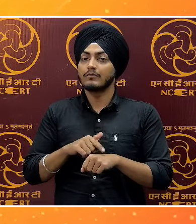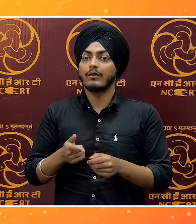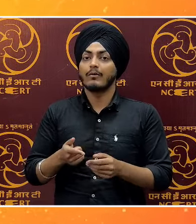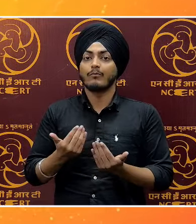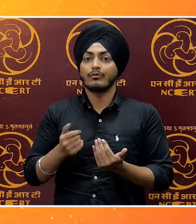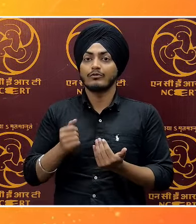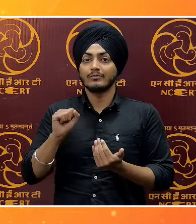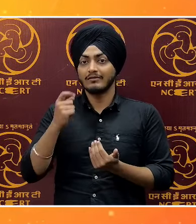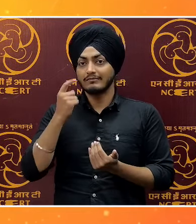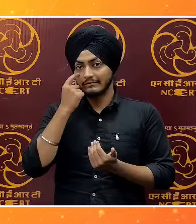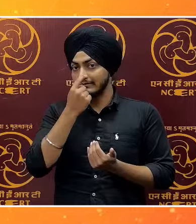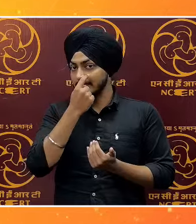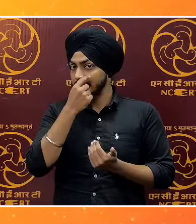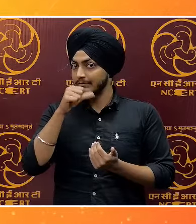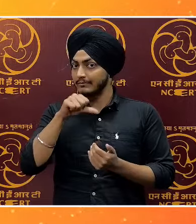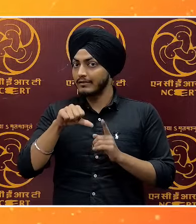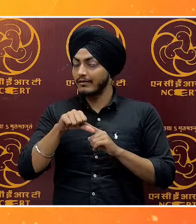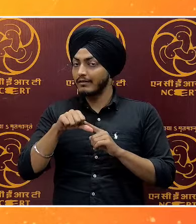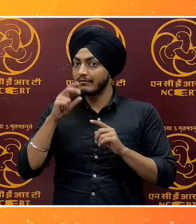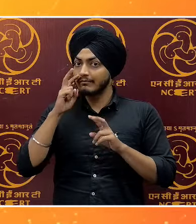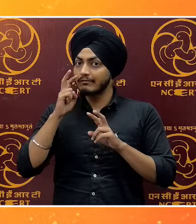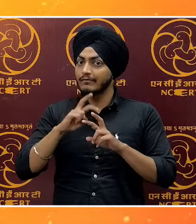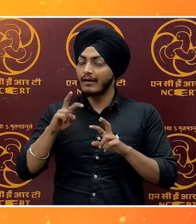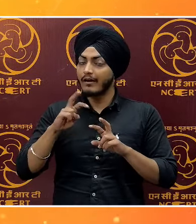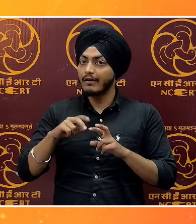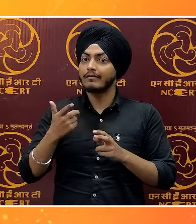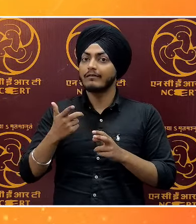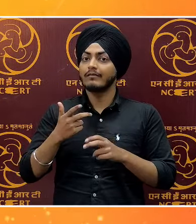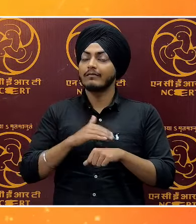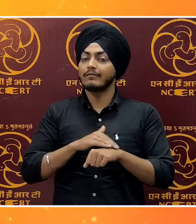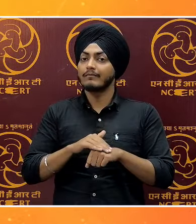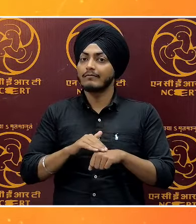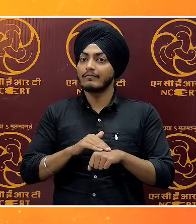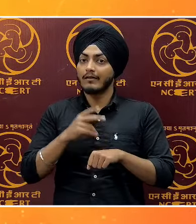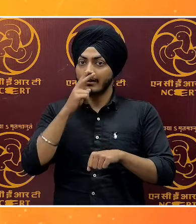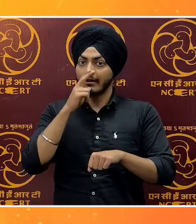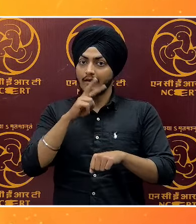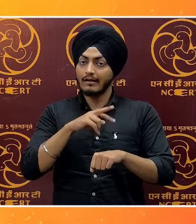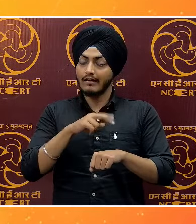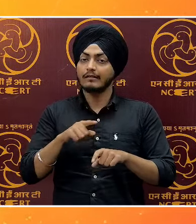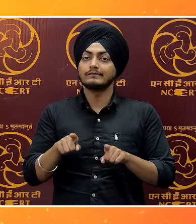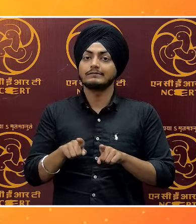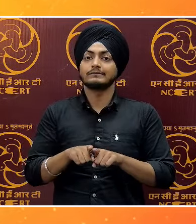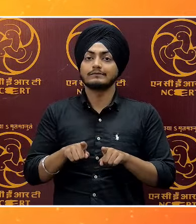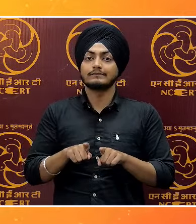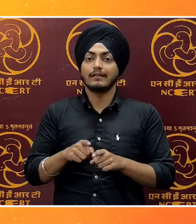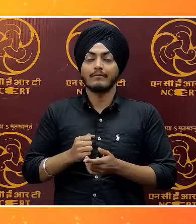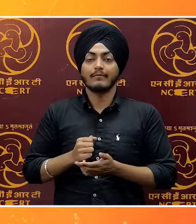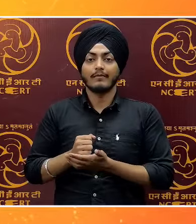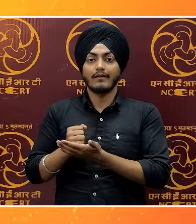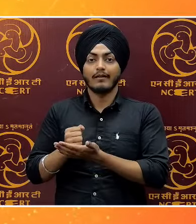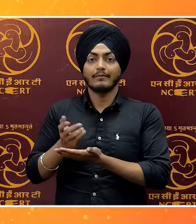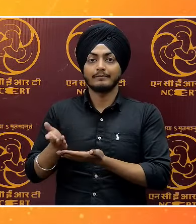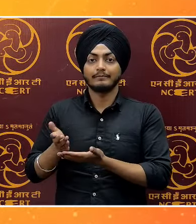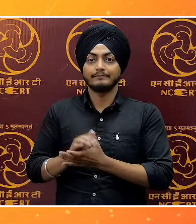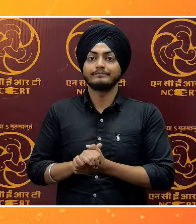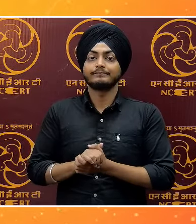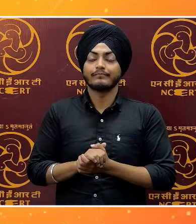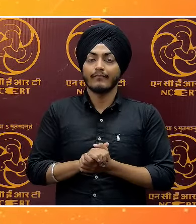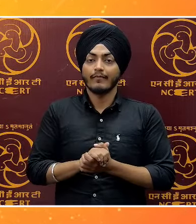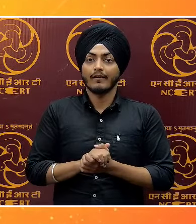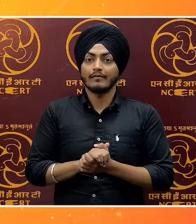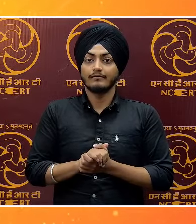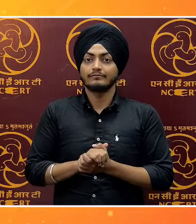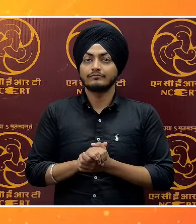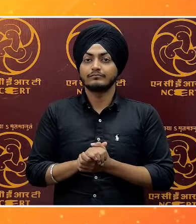the streets. I can feel the houses. And apart from the tactile version of this picture,